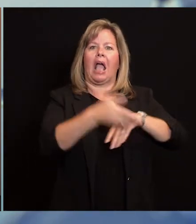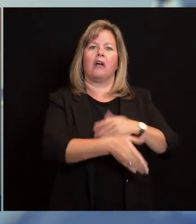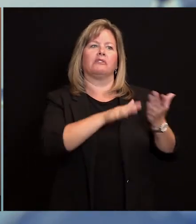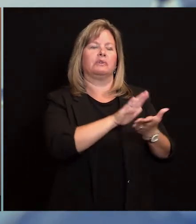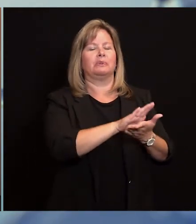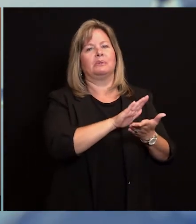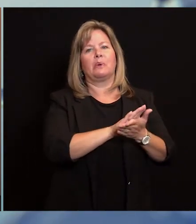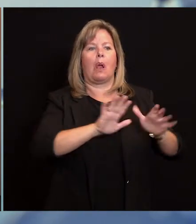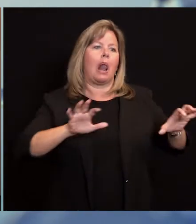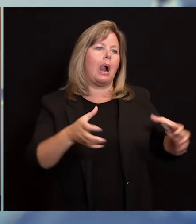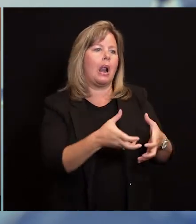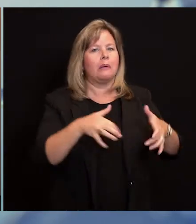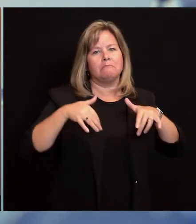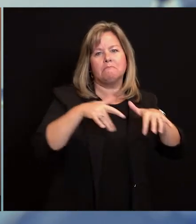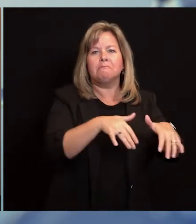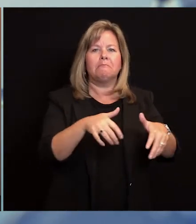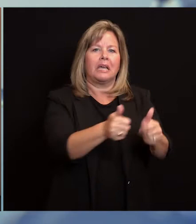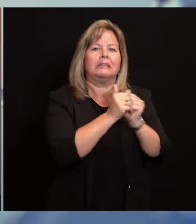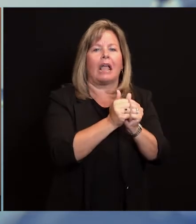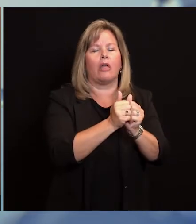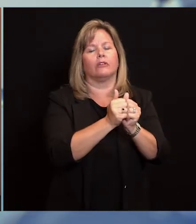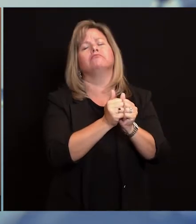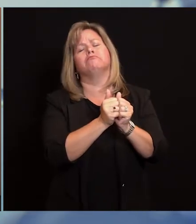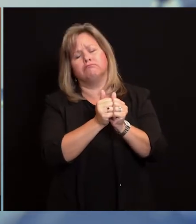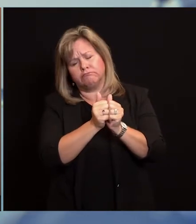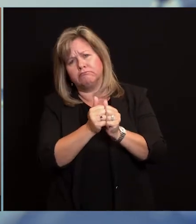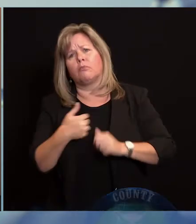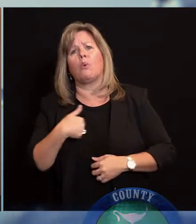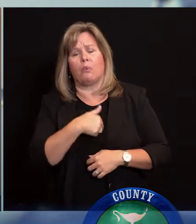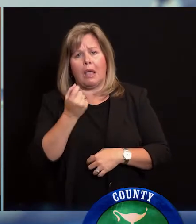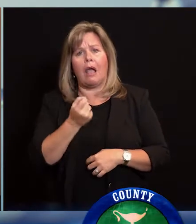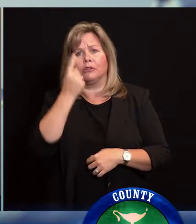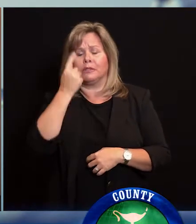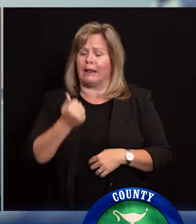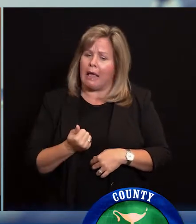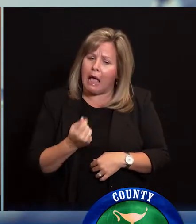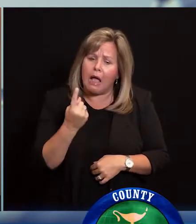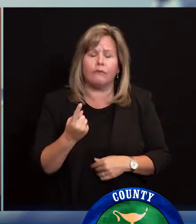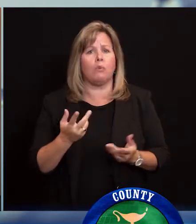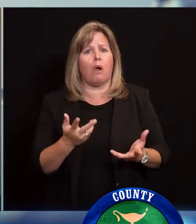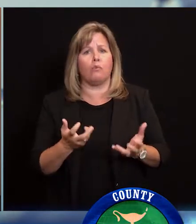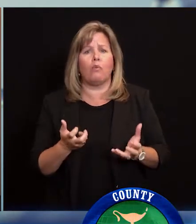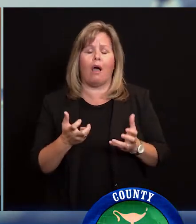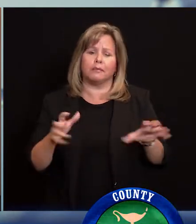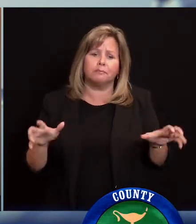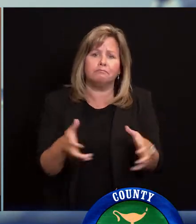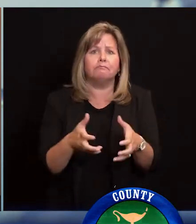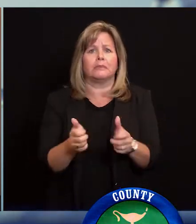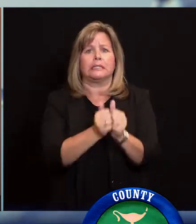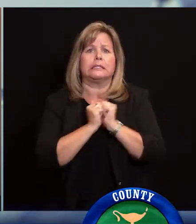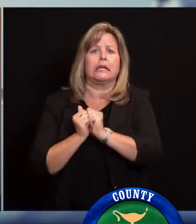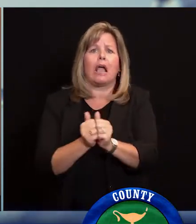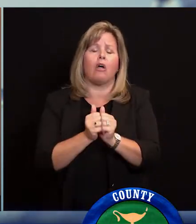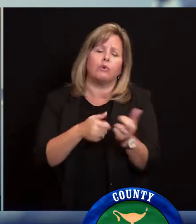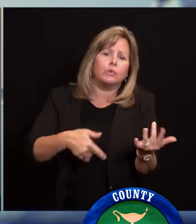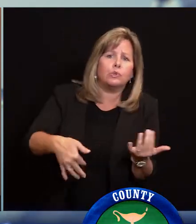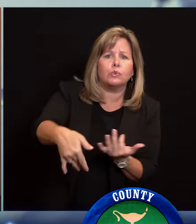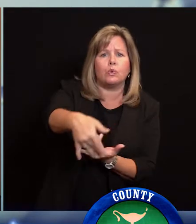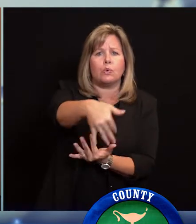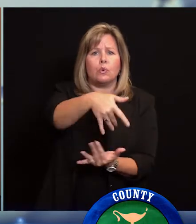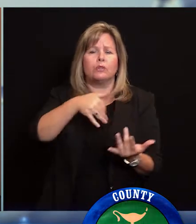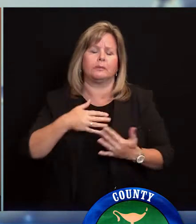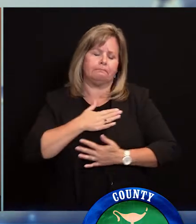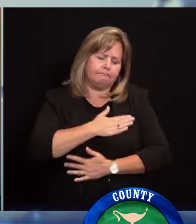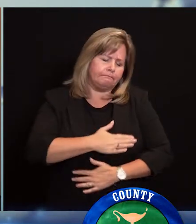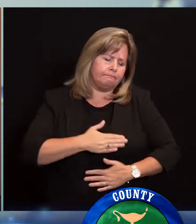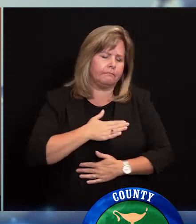that everyone wants to get together, and there is this desire for, especially for students, to socialize and have